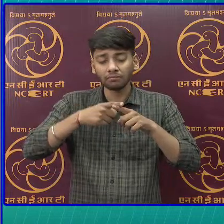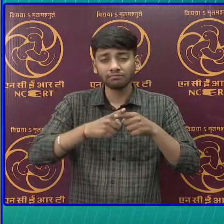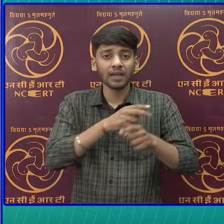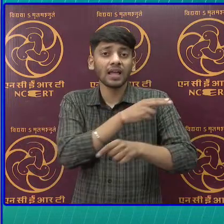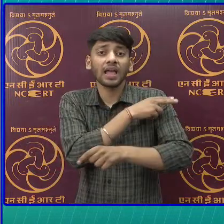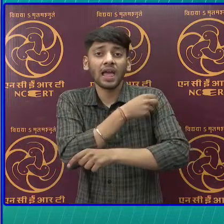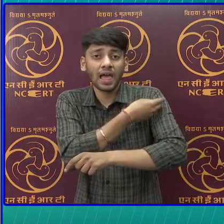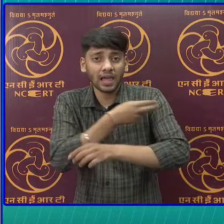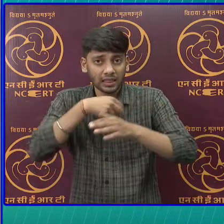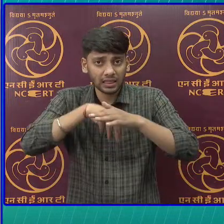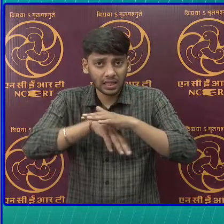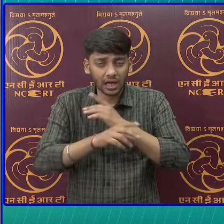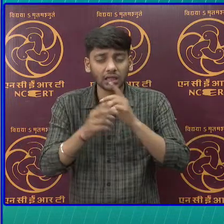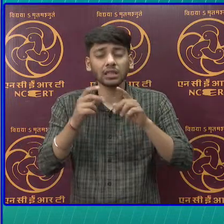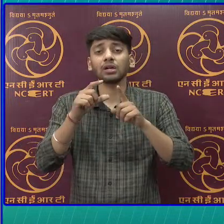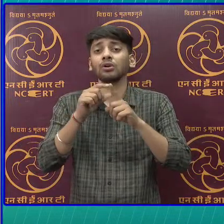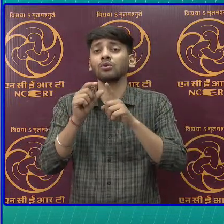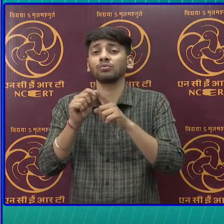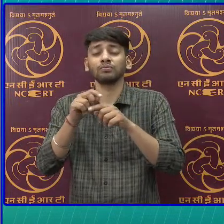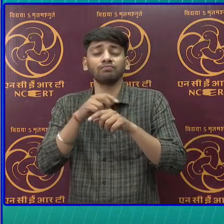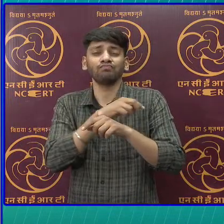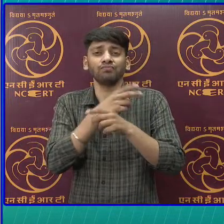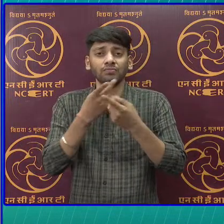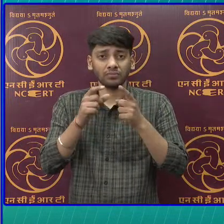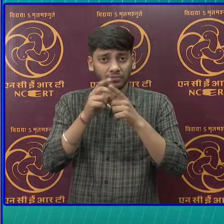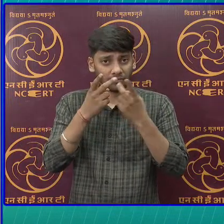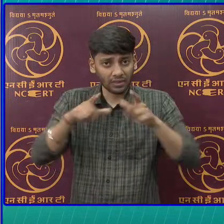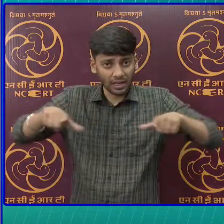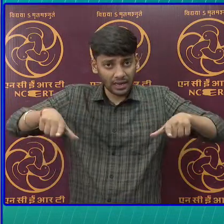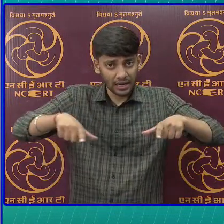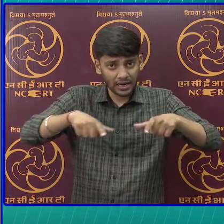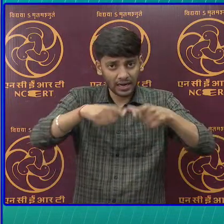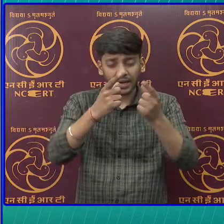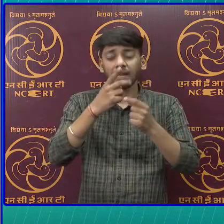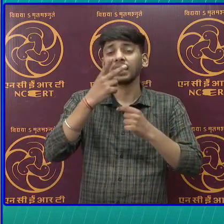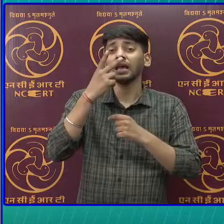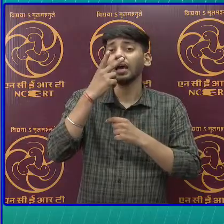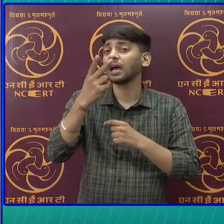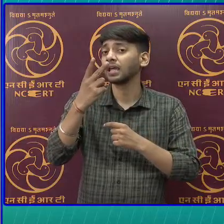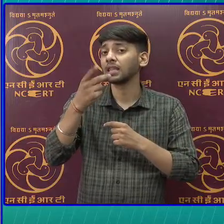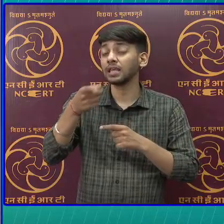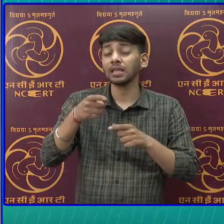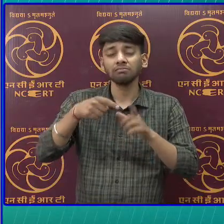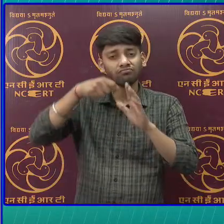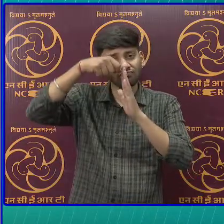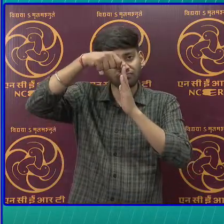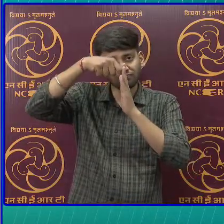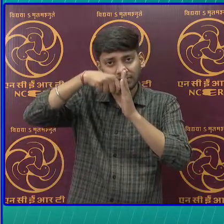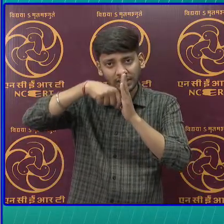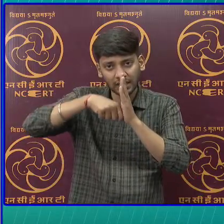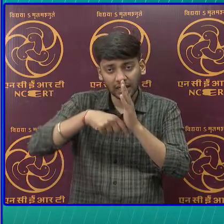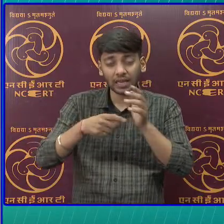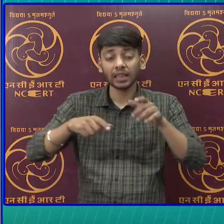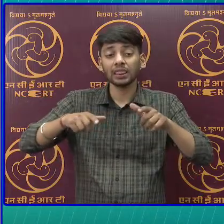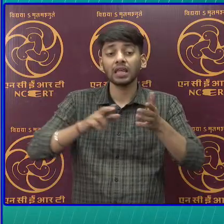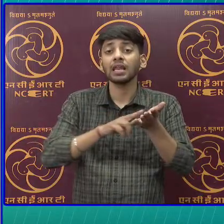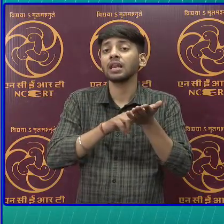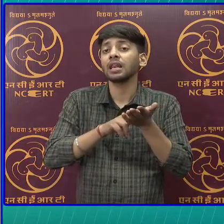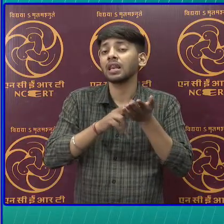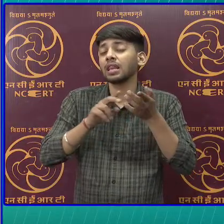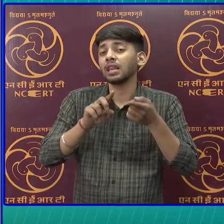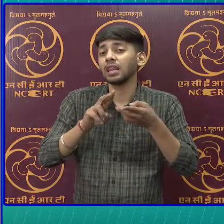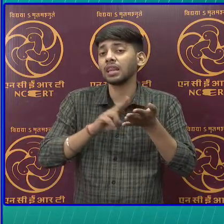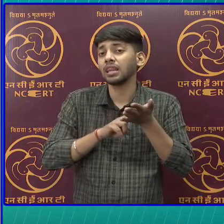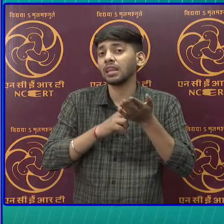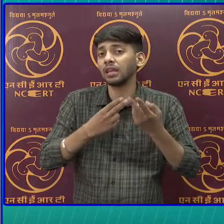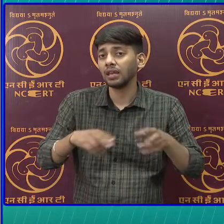here he is talking about tree, that indicates that he has a deep concern for the nature, and he